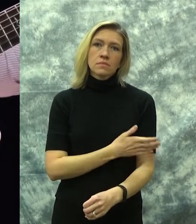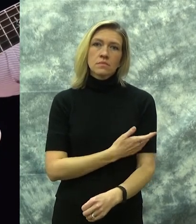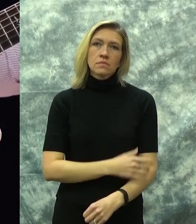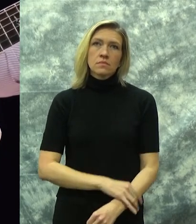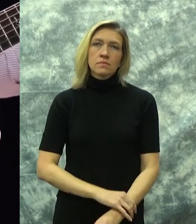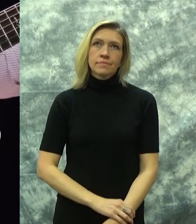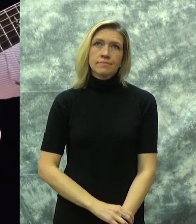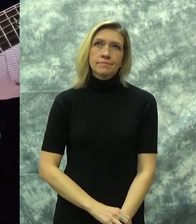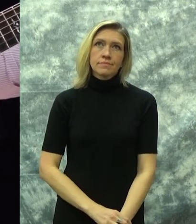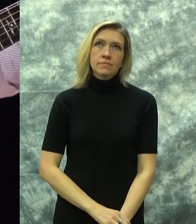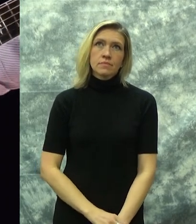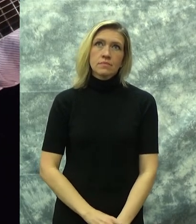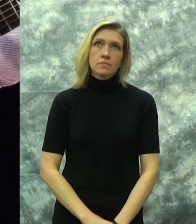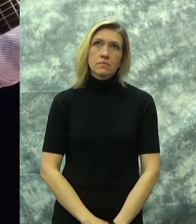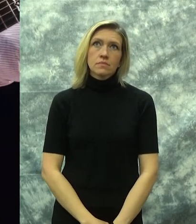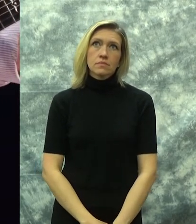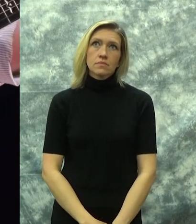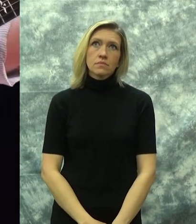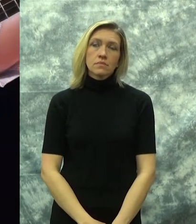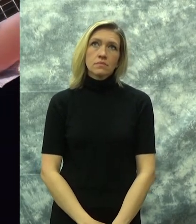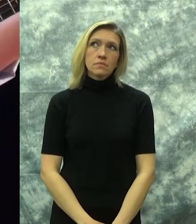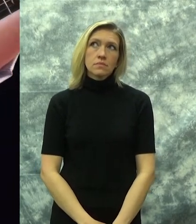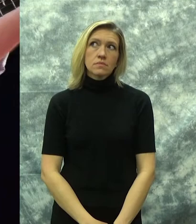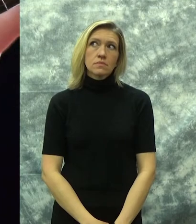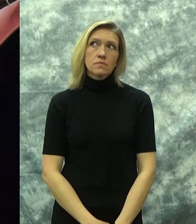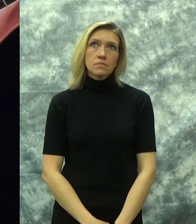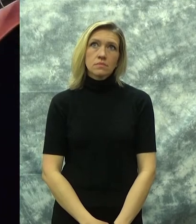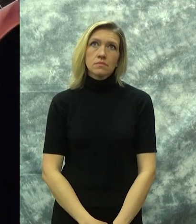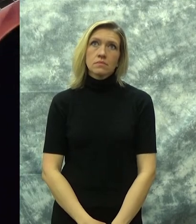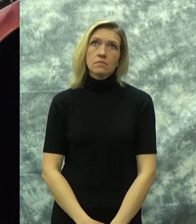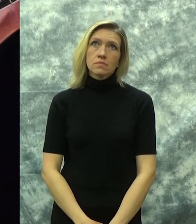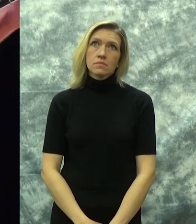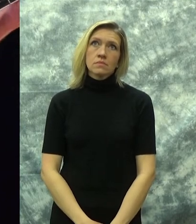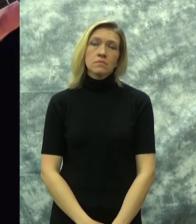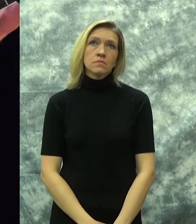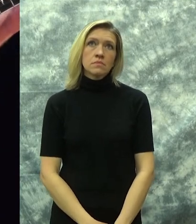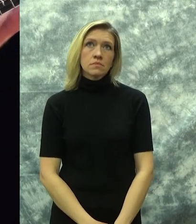About 2 months into our boys'